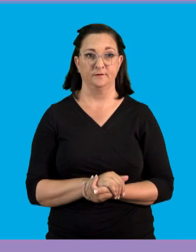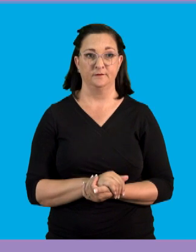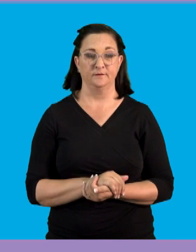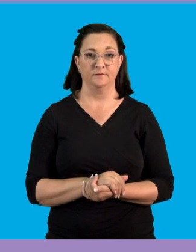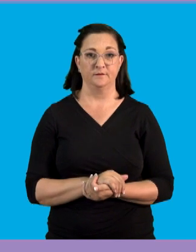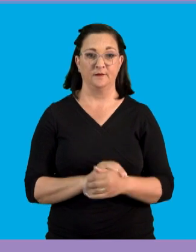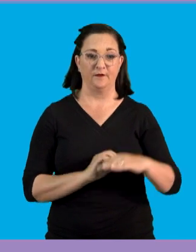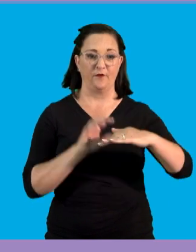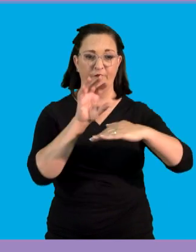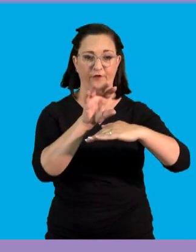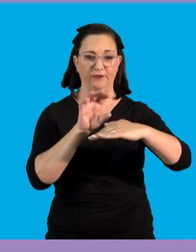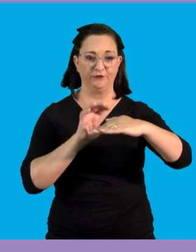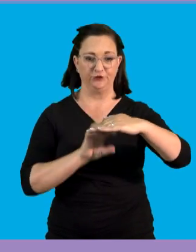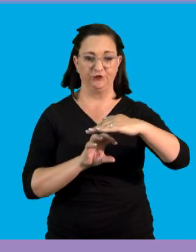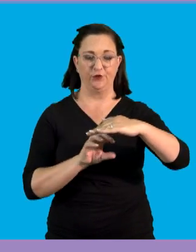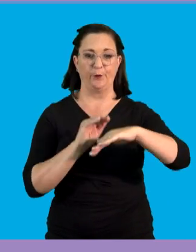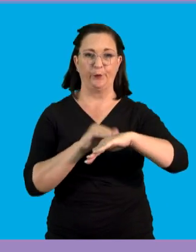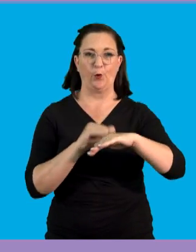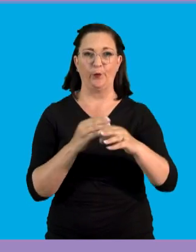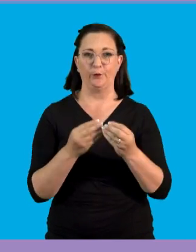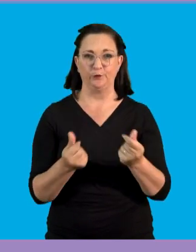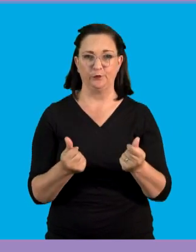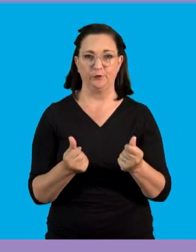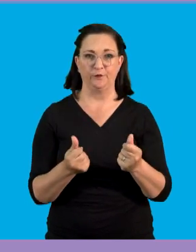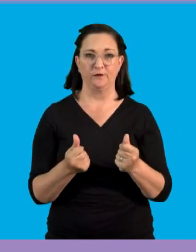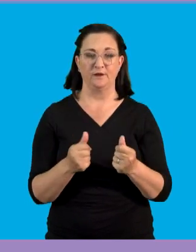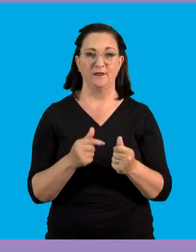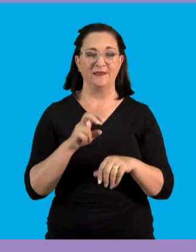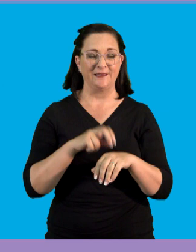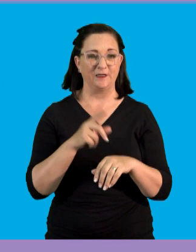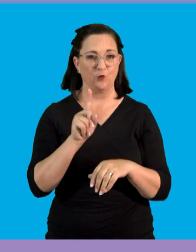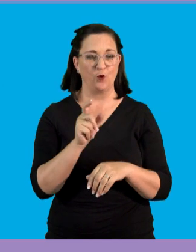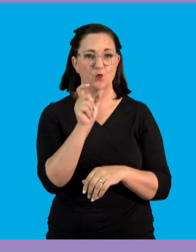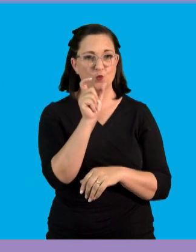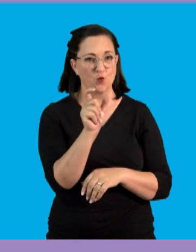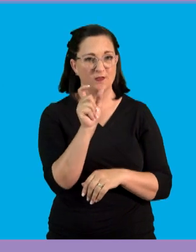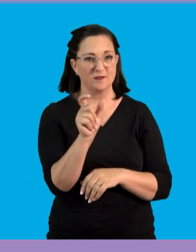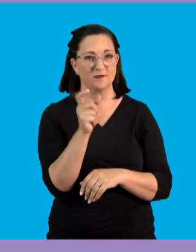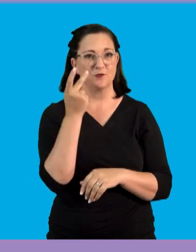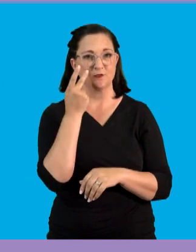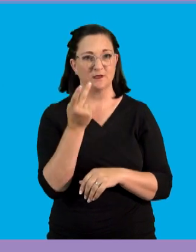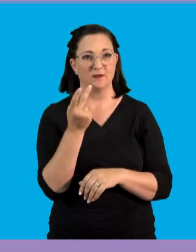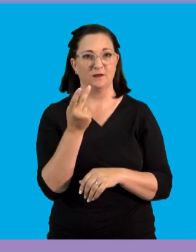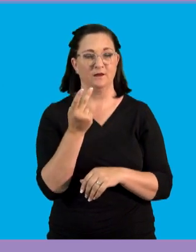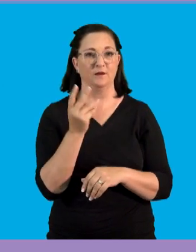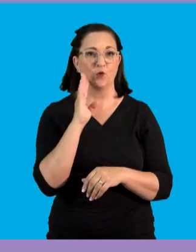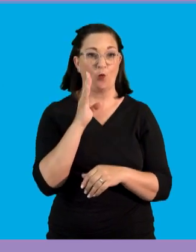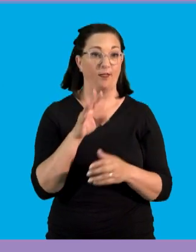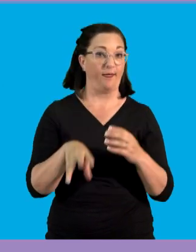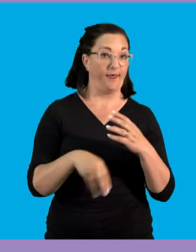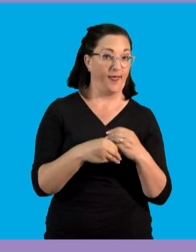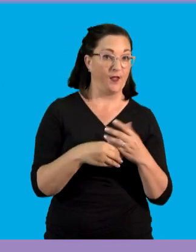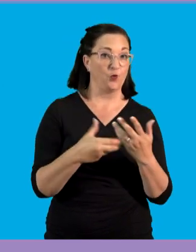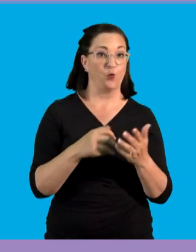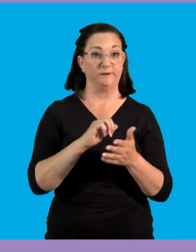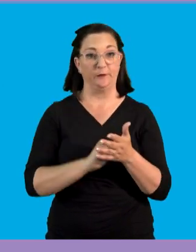with common fractions, we need to look for the key words that indicate whether we will be